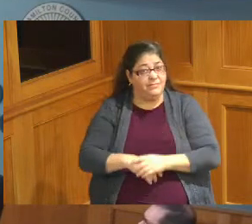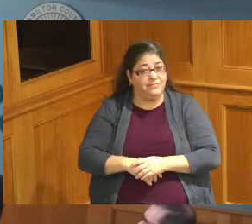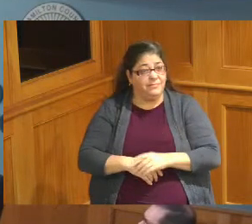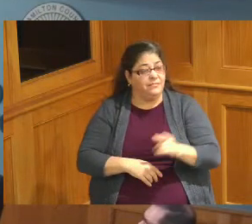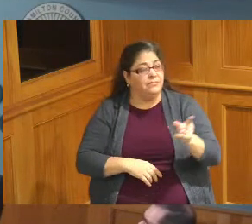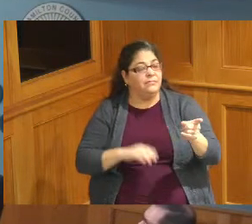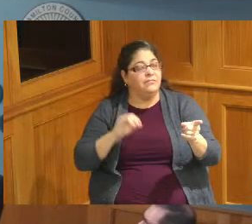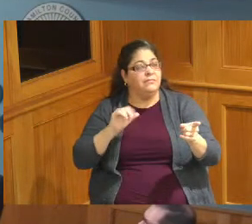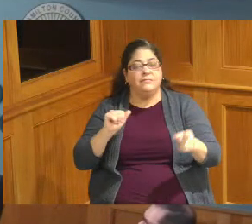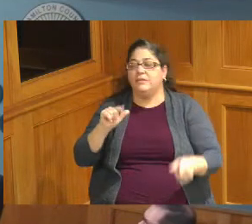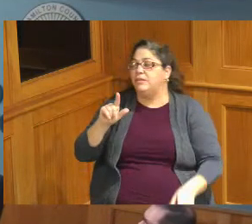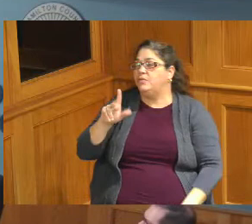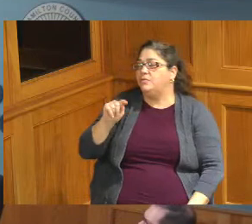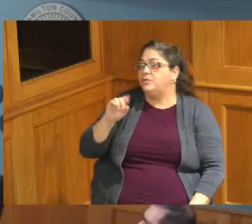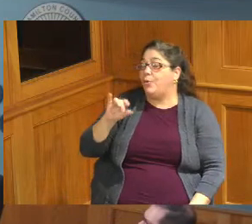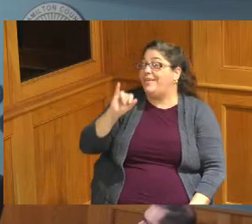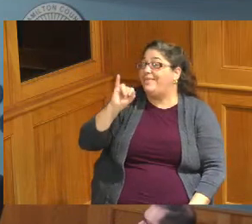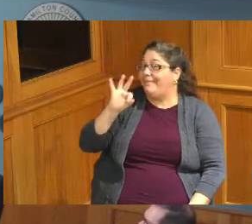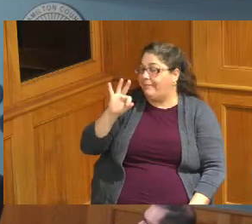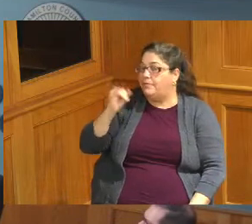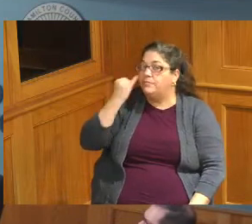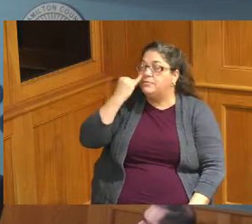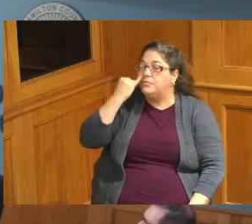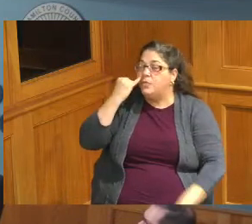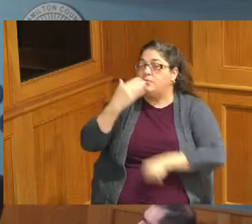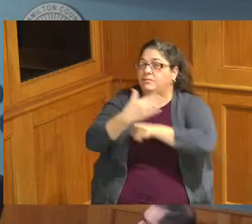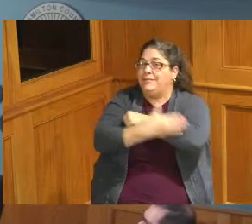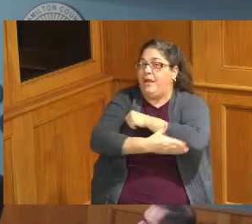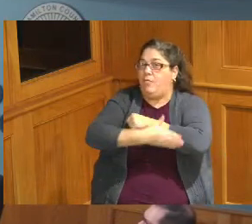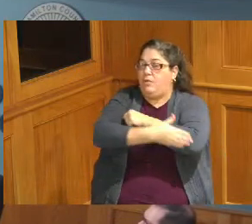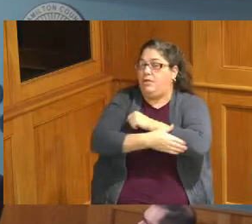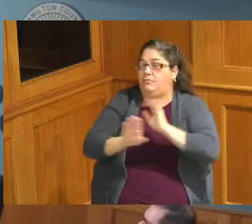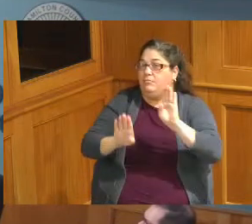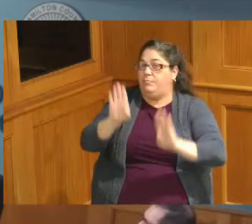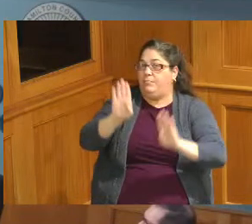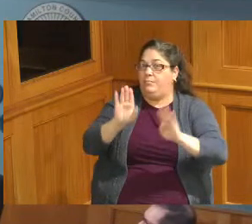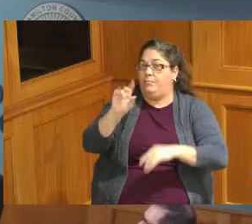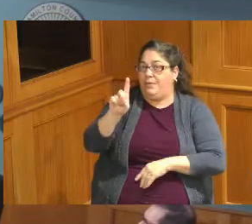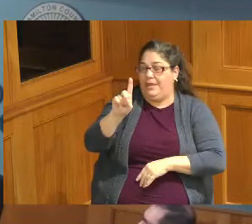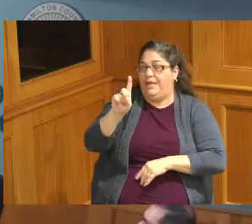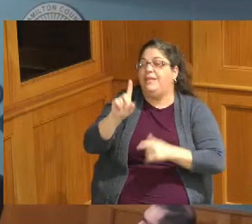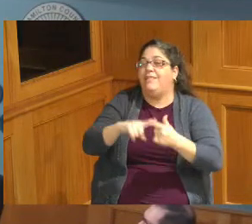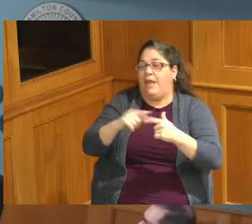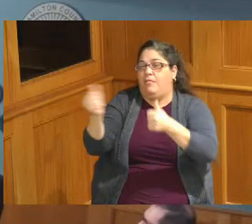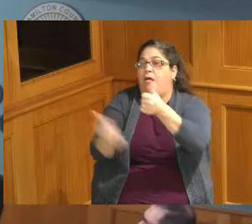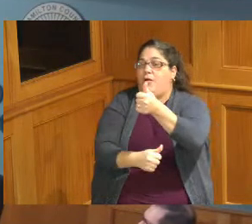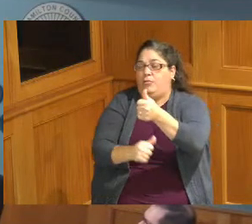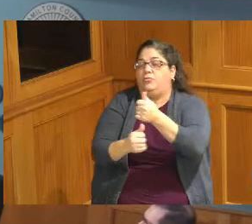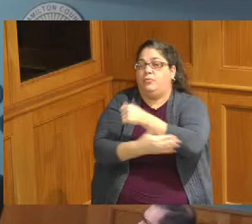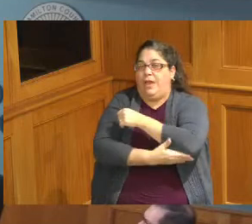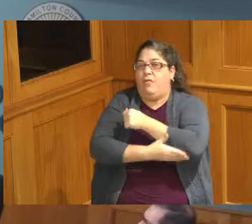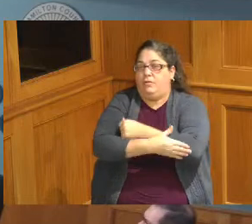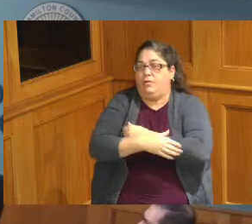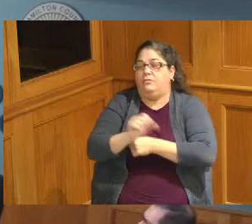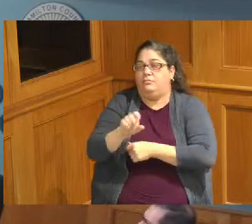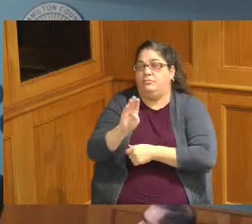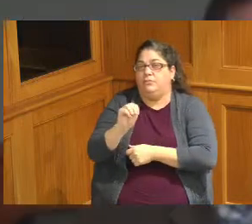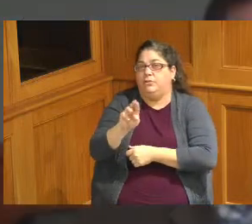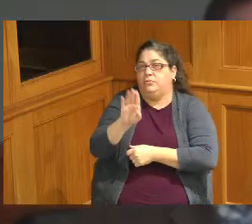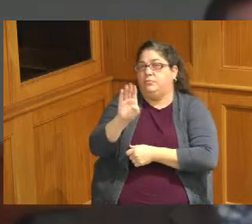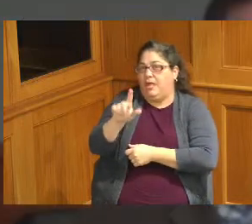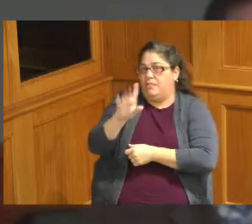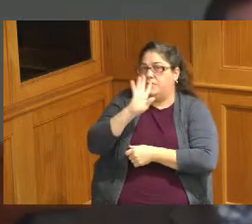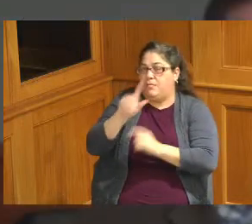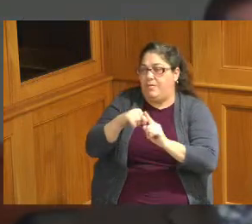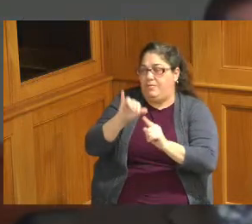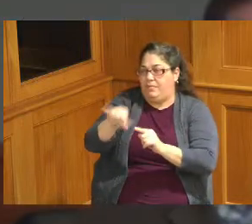if it's a county bid project, then it would be underneath the county policies that Mr. Bell is referring to. Right. If it is something that is bid out